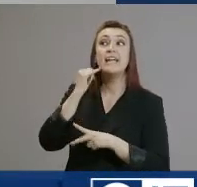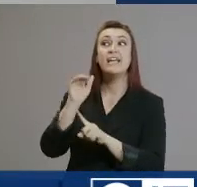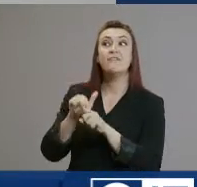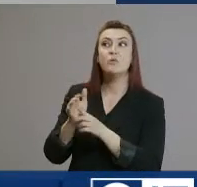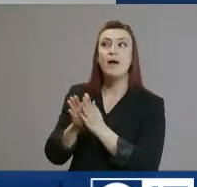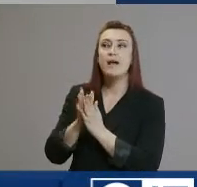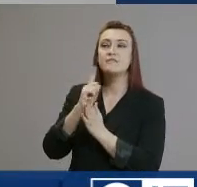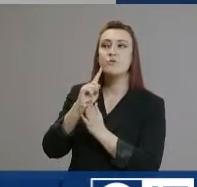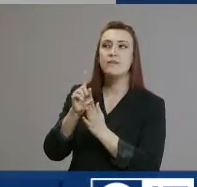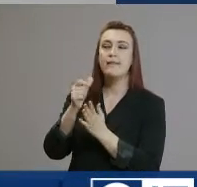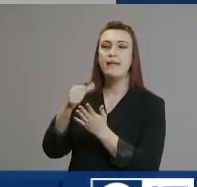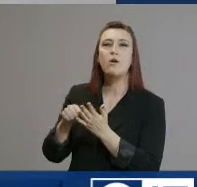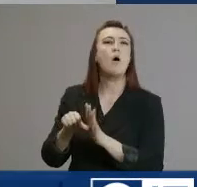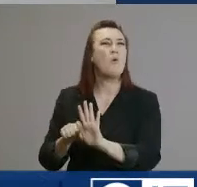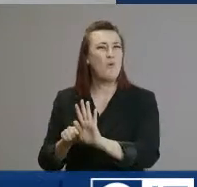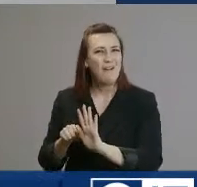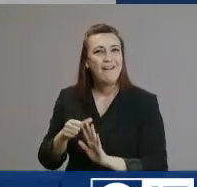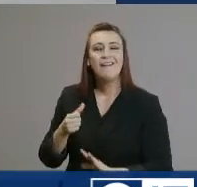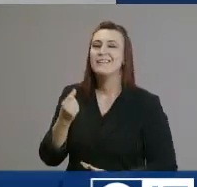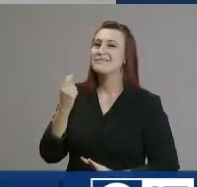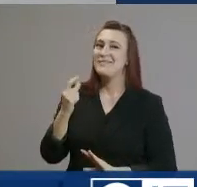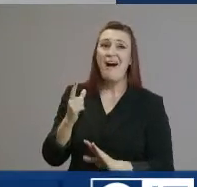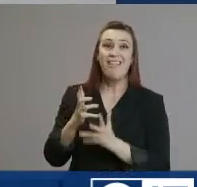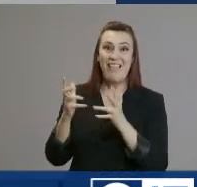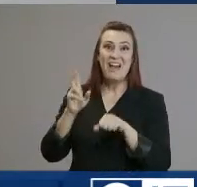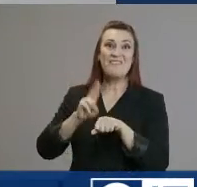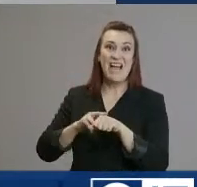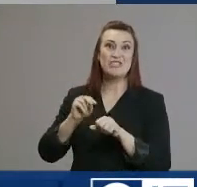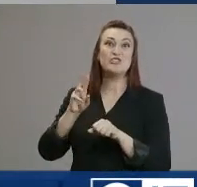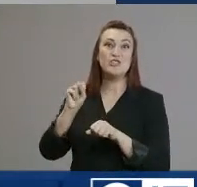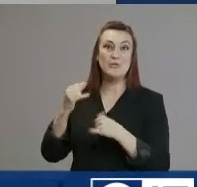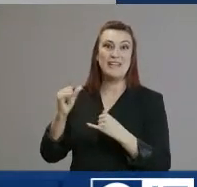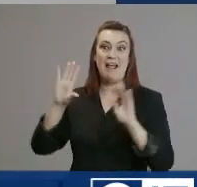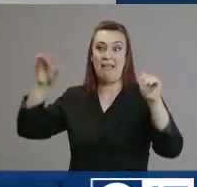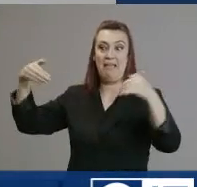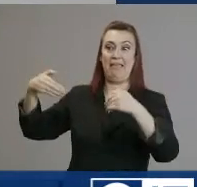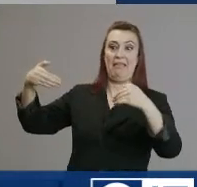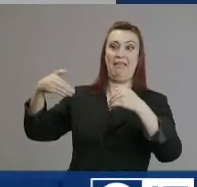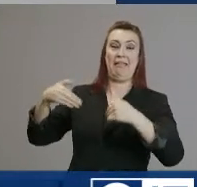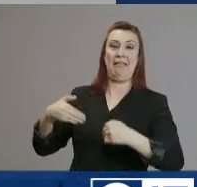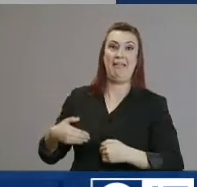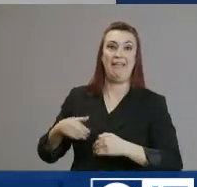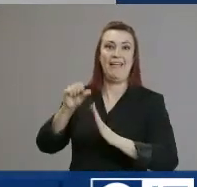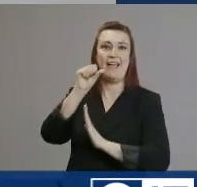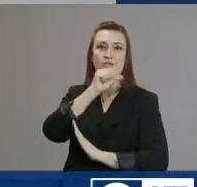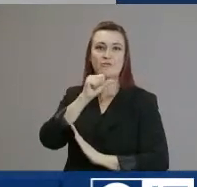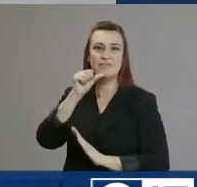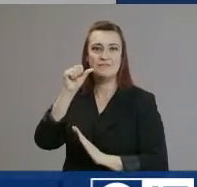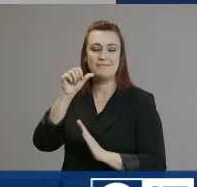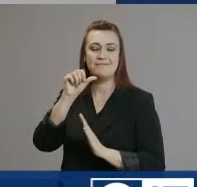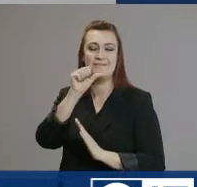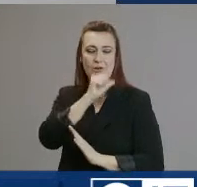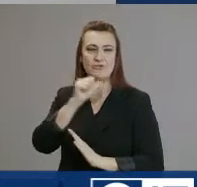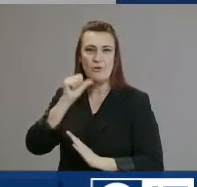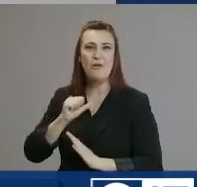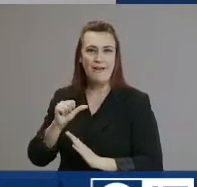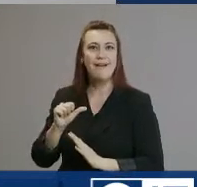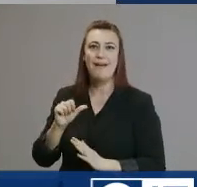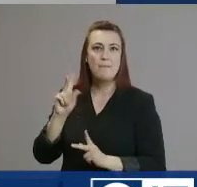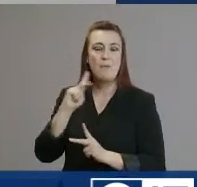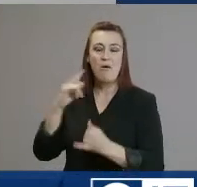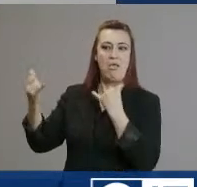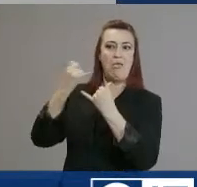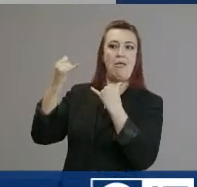there was a lot of national news today, and my phone was ringing off the hook on what was going on in the state of Arizona.